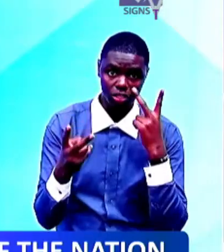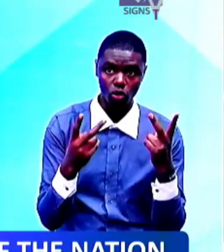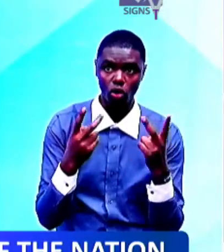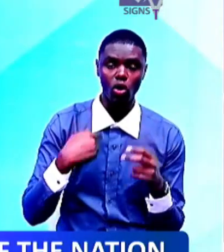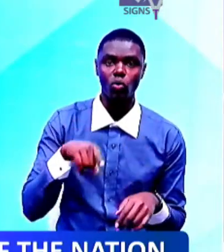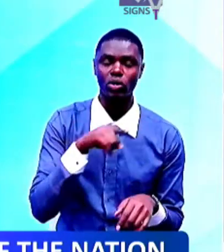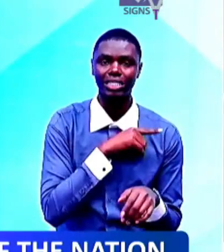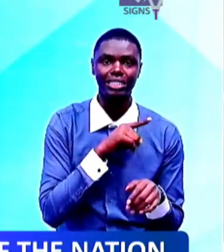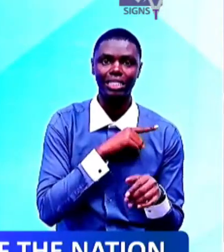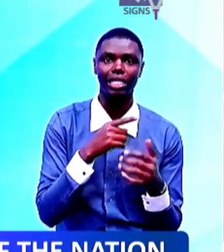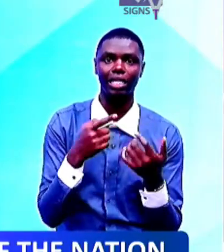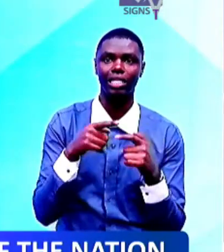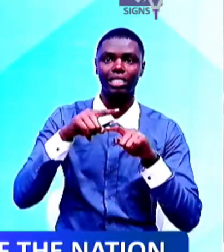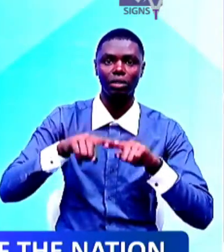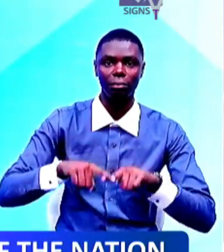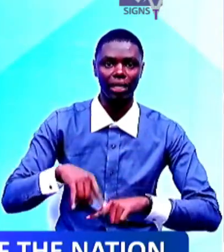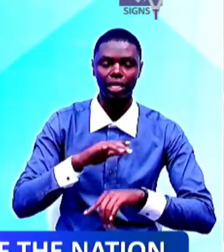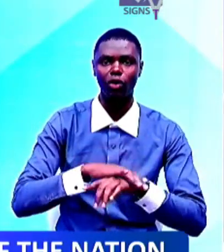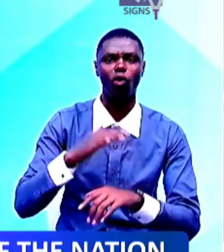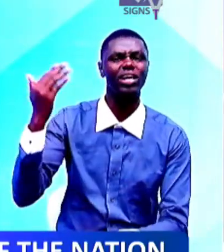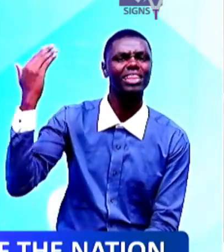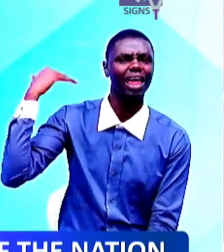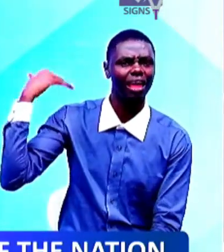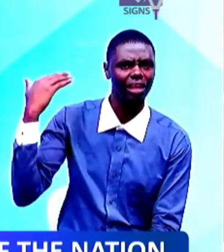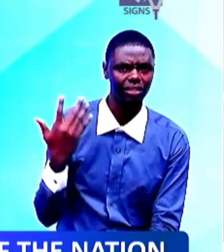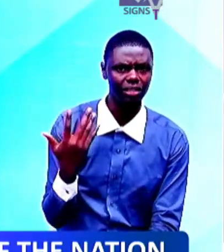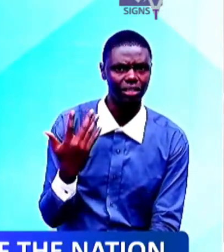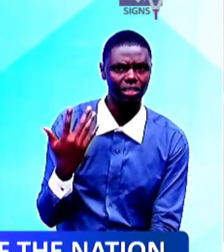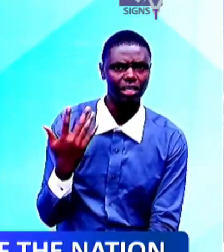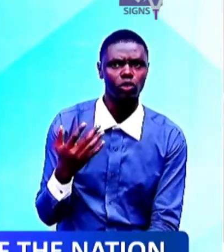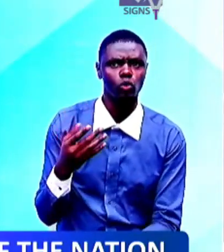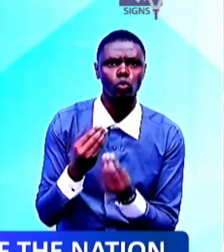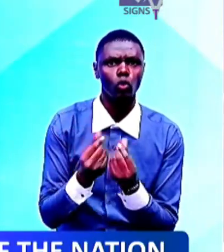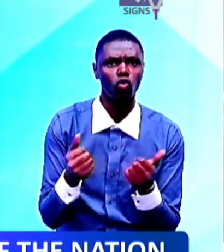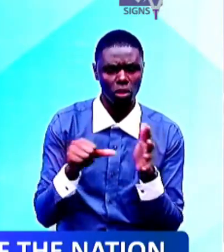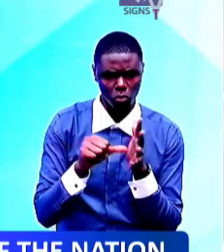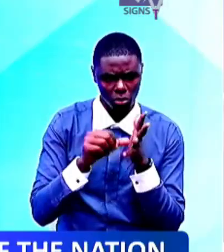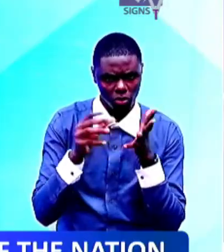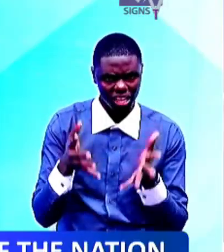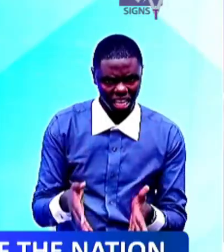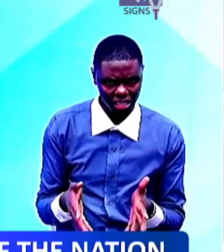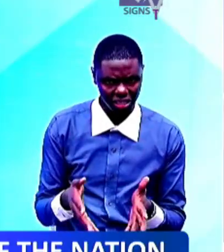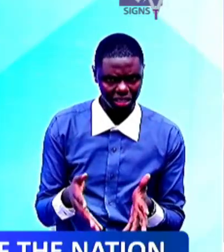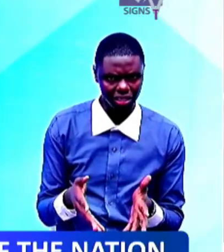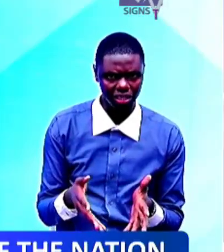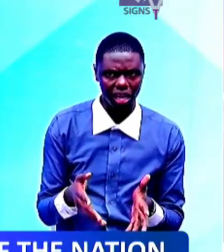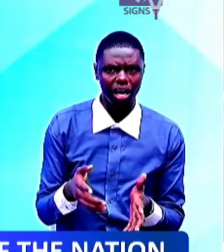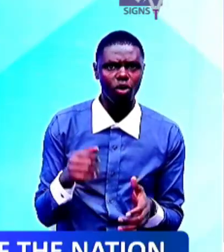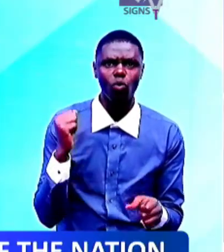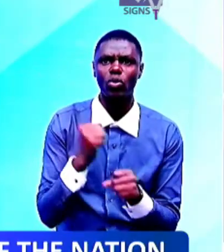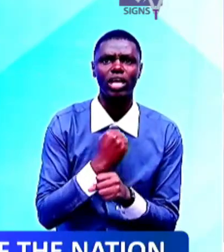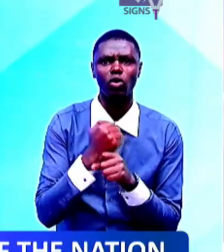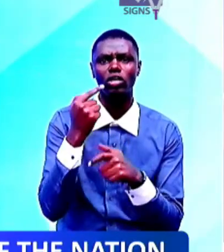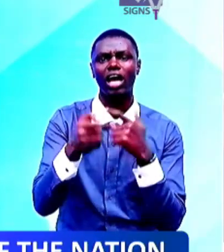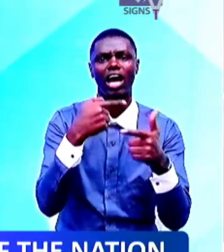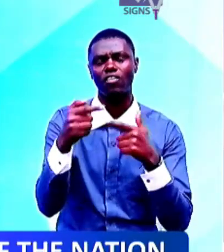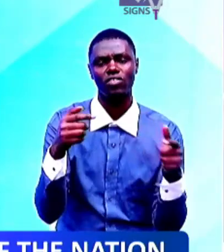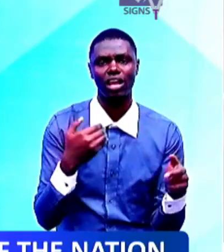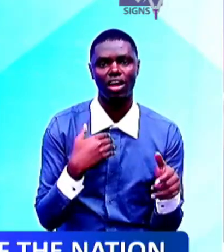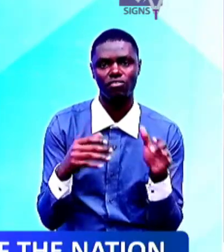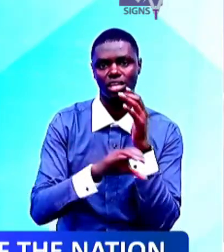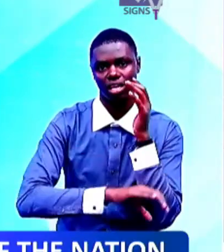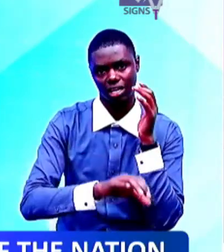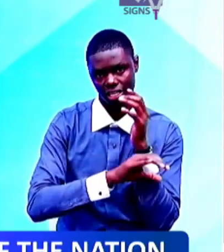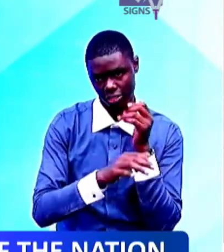still relying on the then to deal with the problems of the now, we are not going to continue having a country. That one I